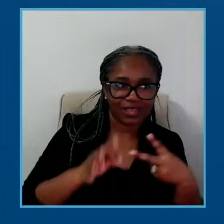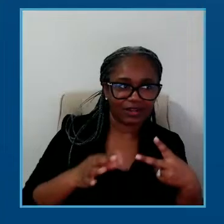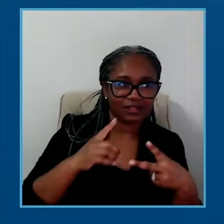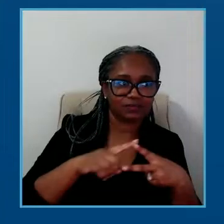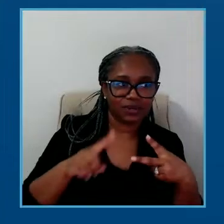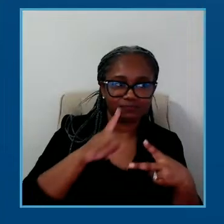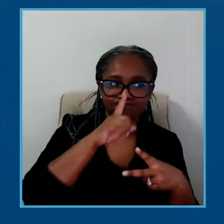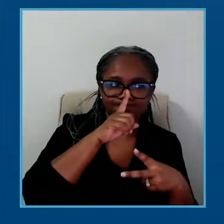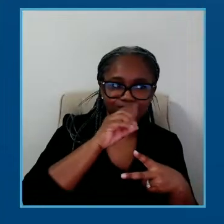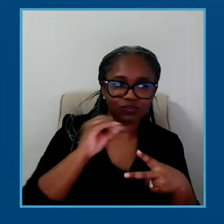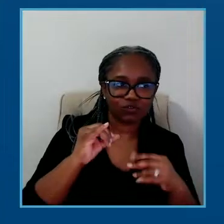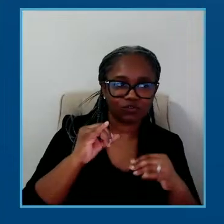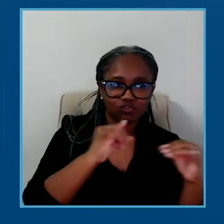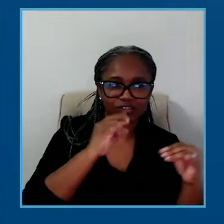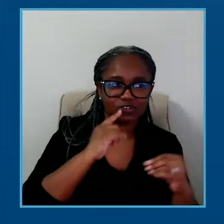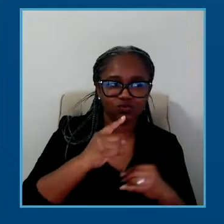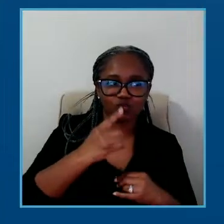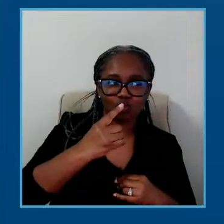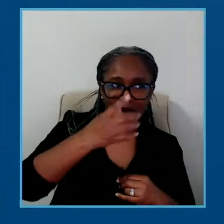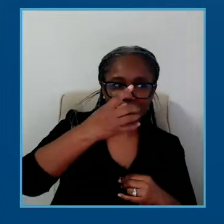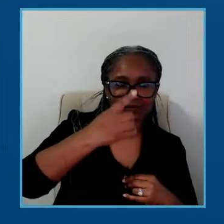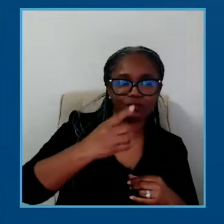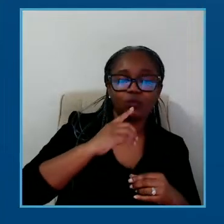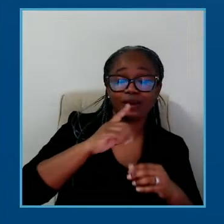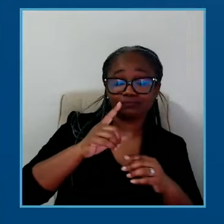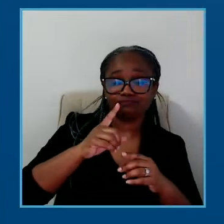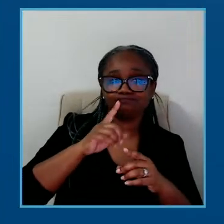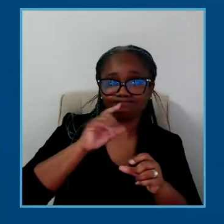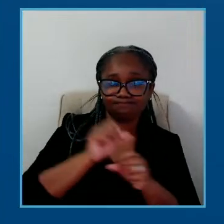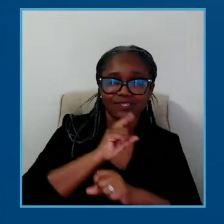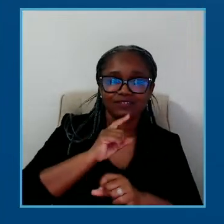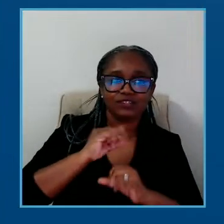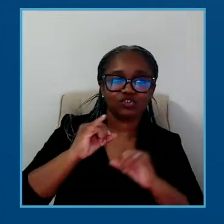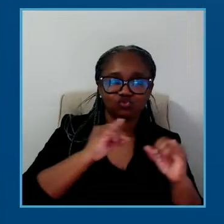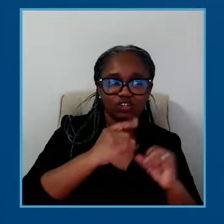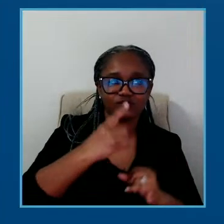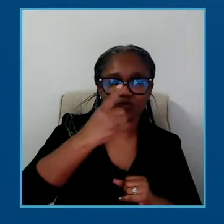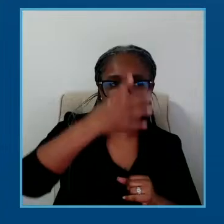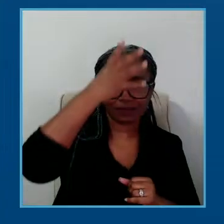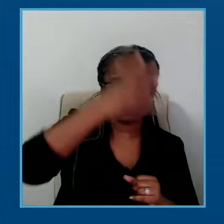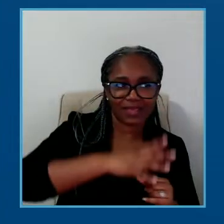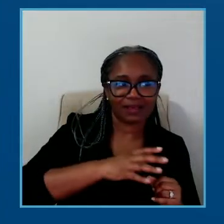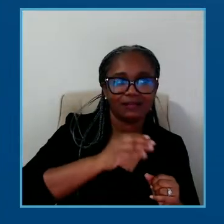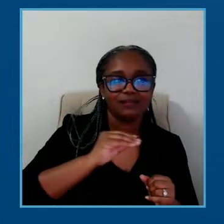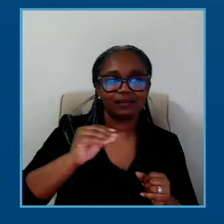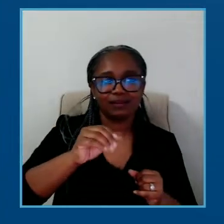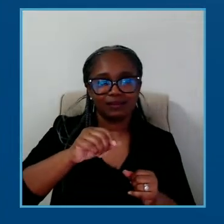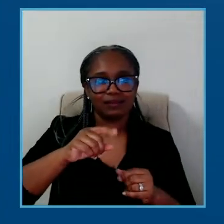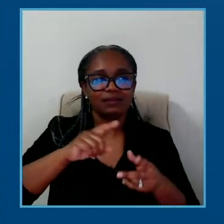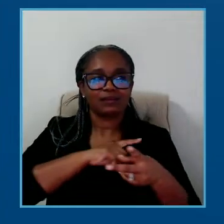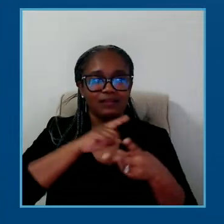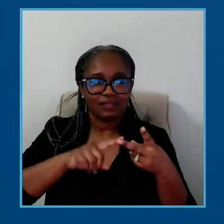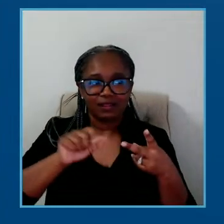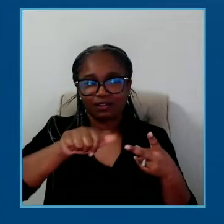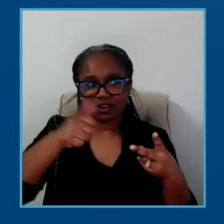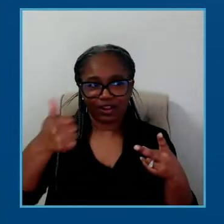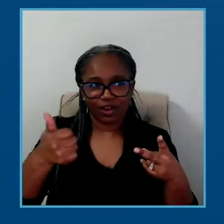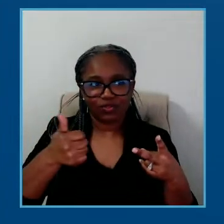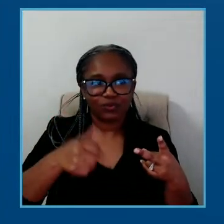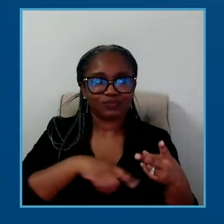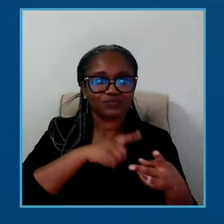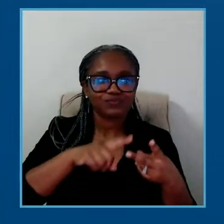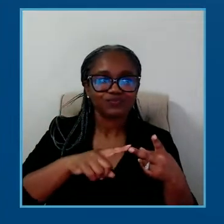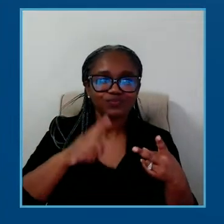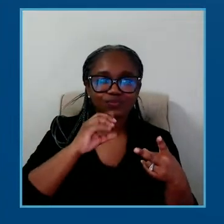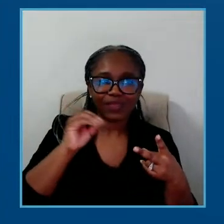announced his instructions for the 3rd ballot, nor at any other time before the meeting adjourned. Whereas upon the conclusion of voting and tabulation,